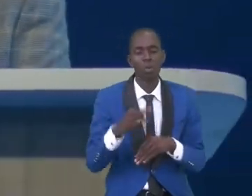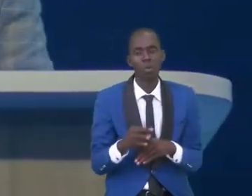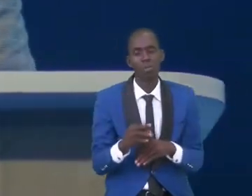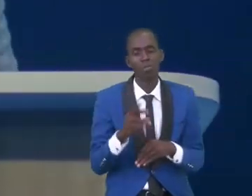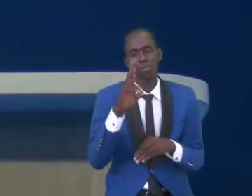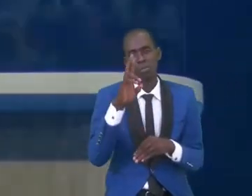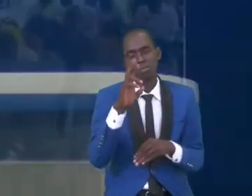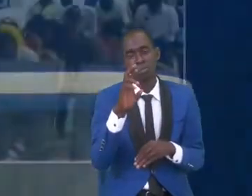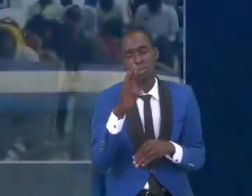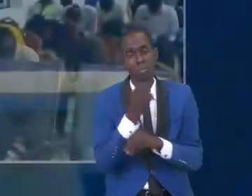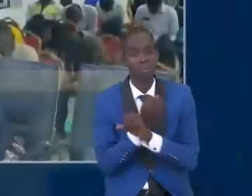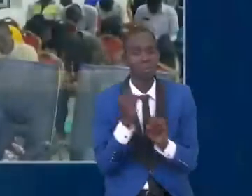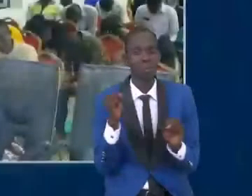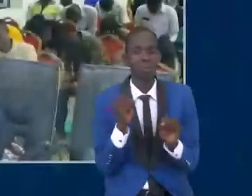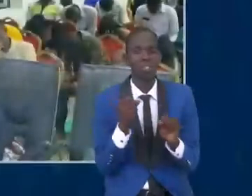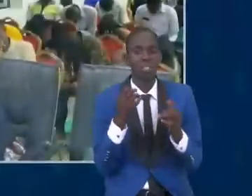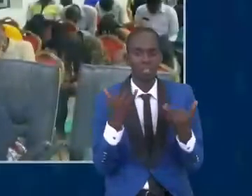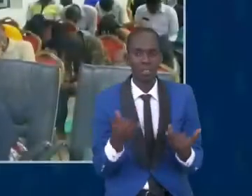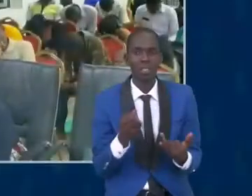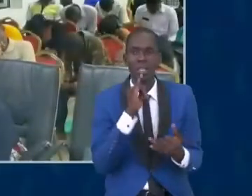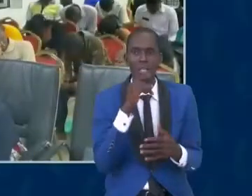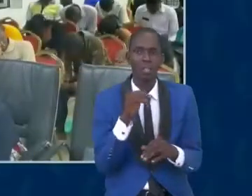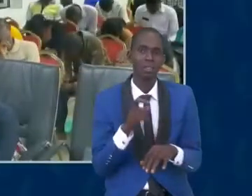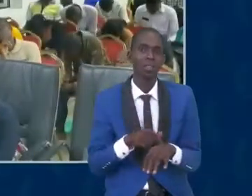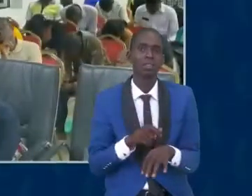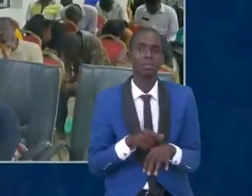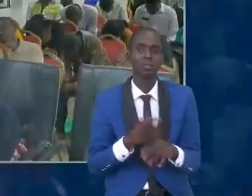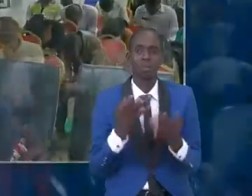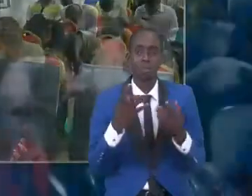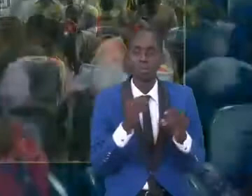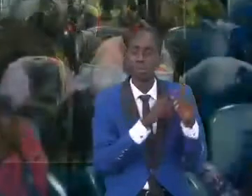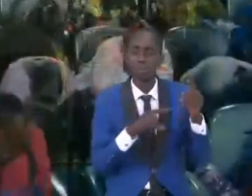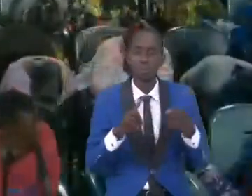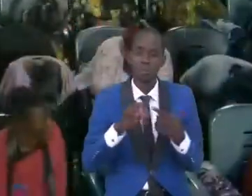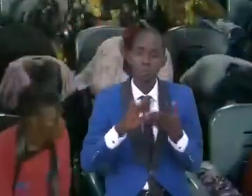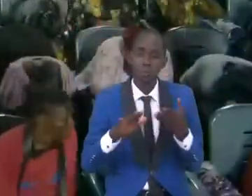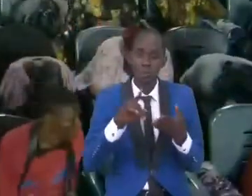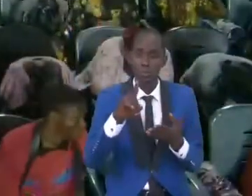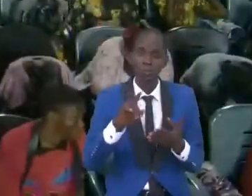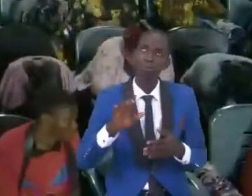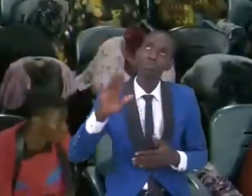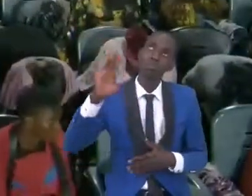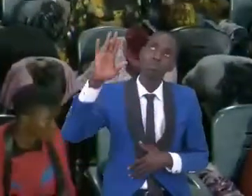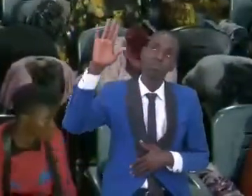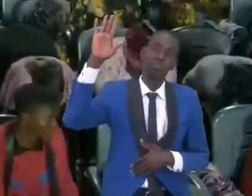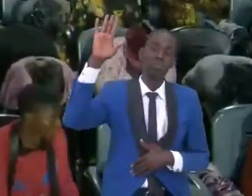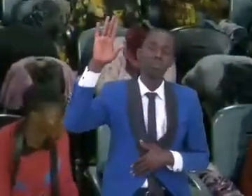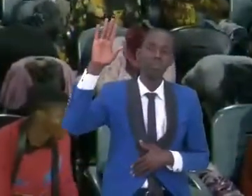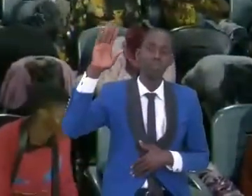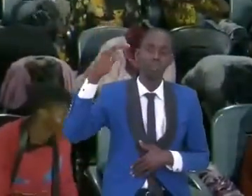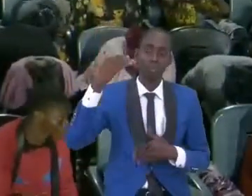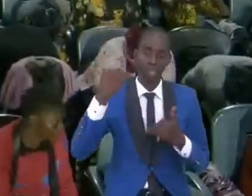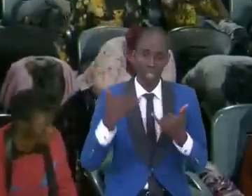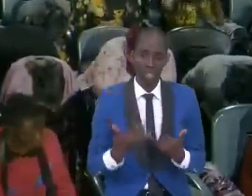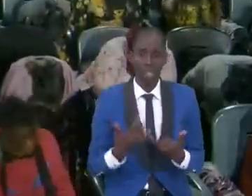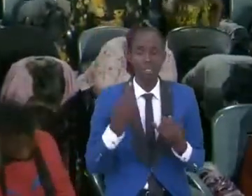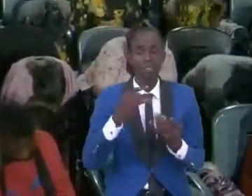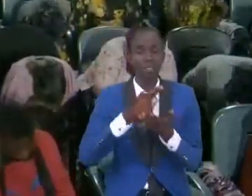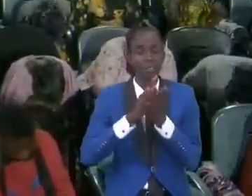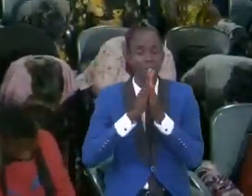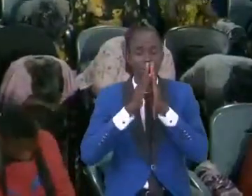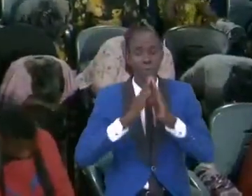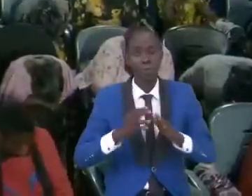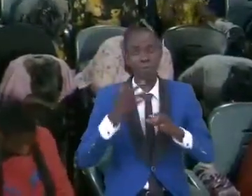come. Raise up that hand. The peace of God will settle in your heart as we pray